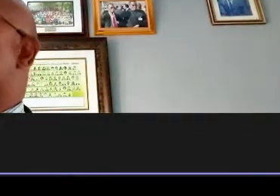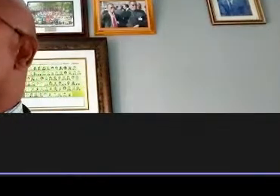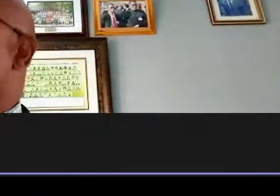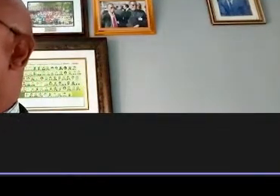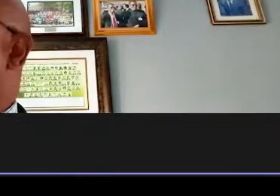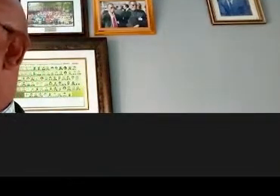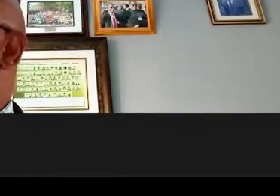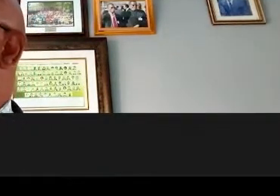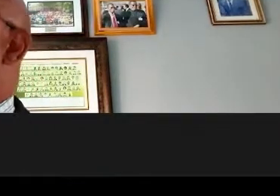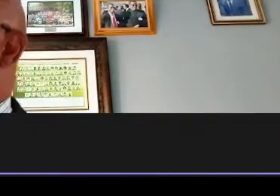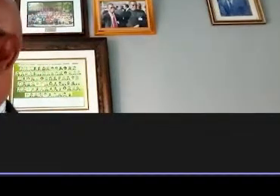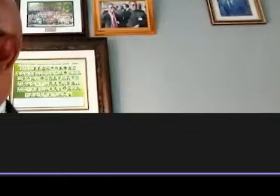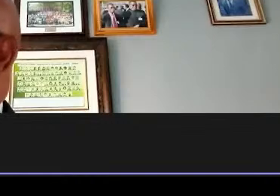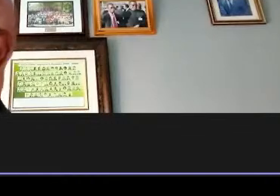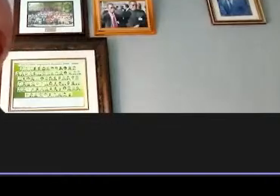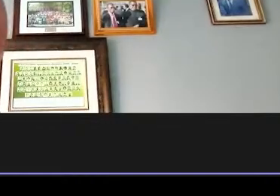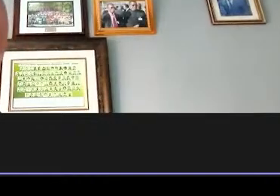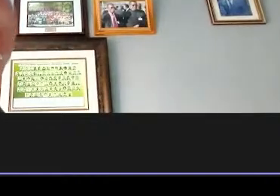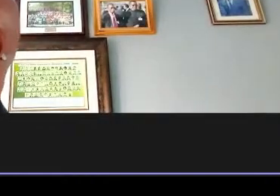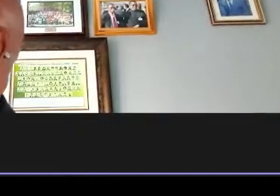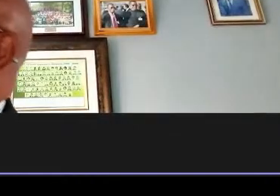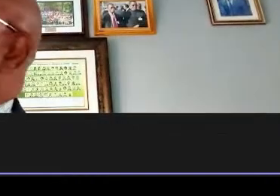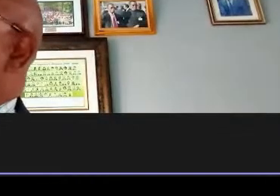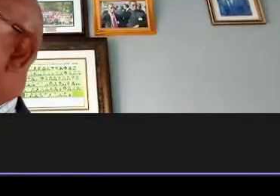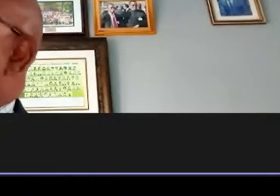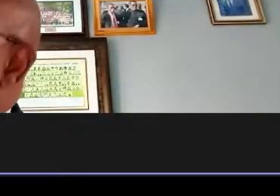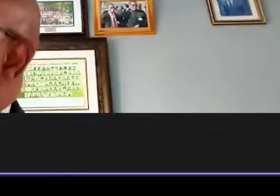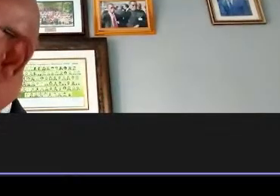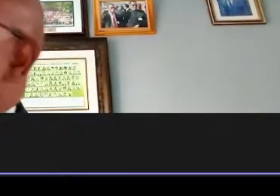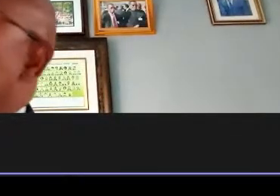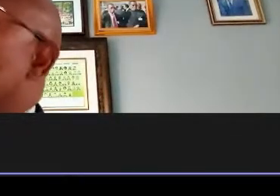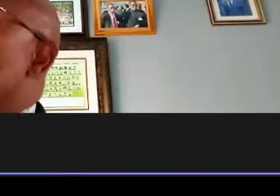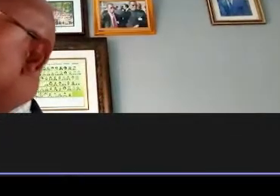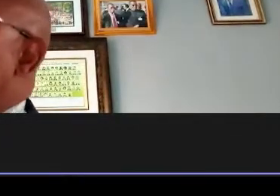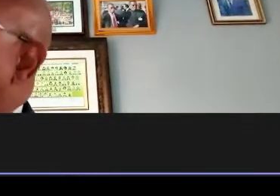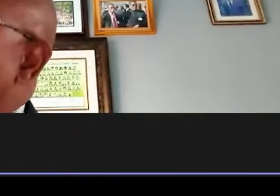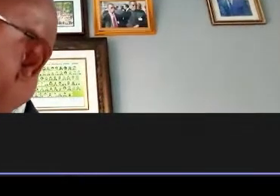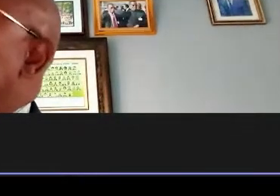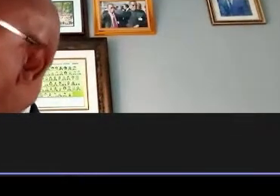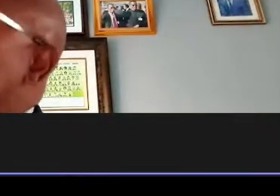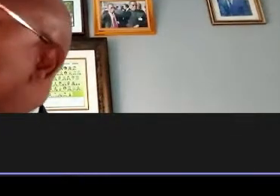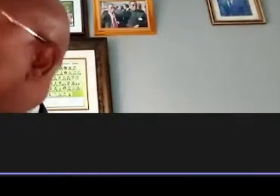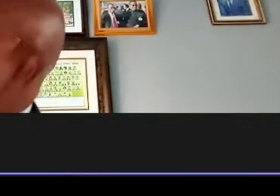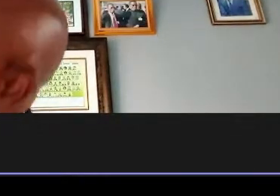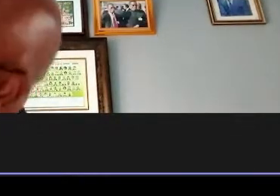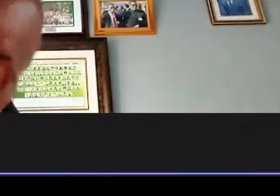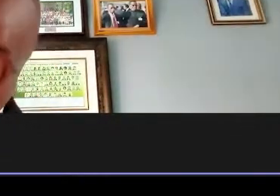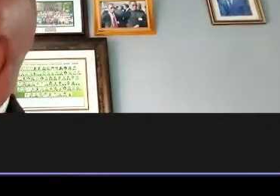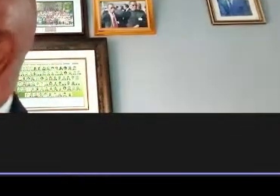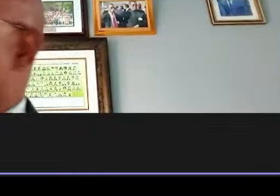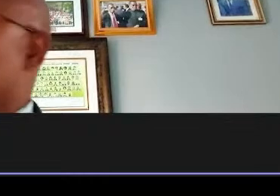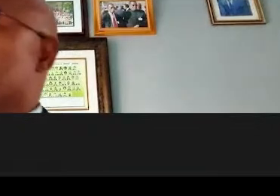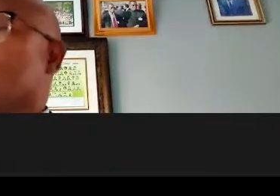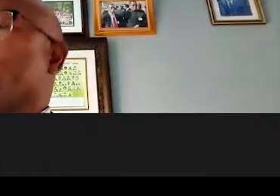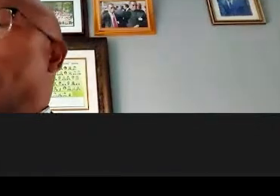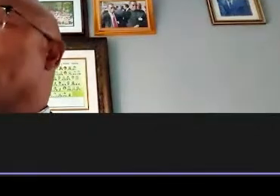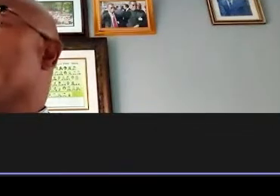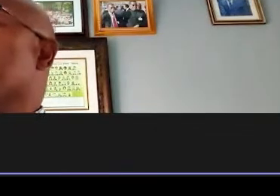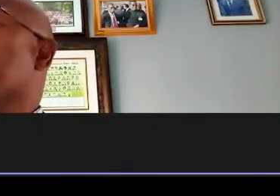2007, so said the ANC. All communities will have access to clean water and decent sanitation by 2010.